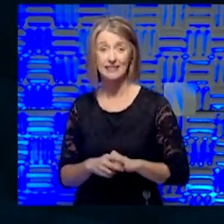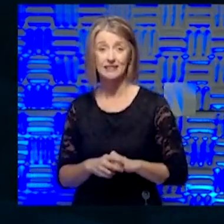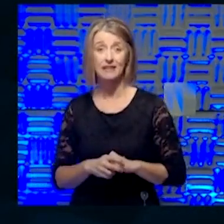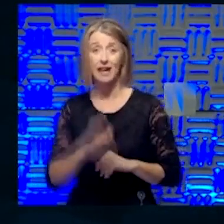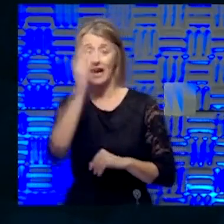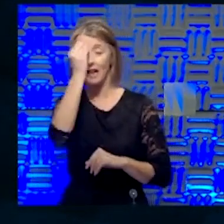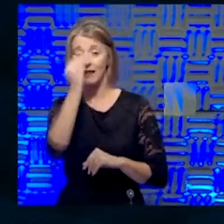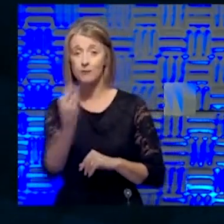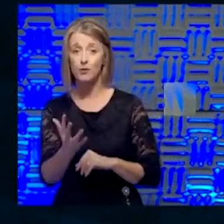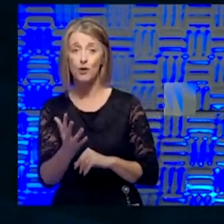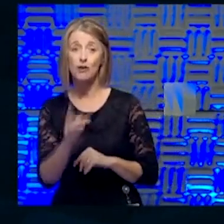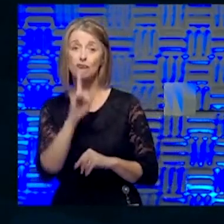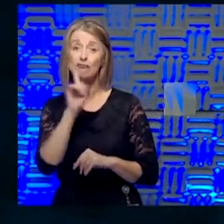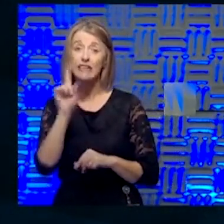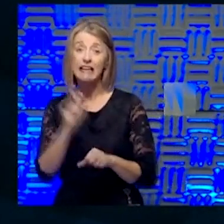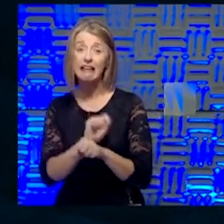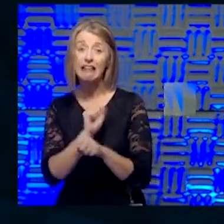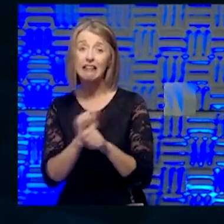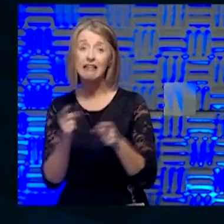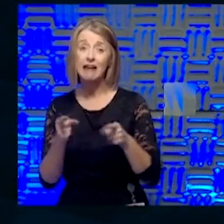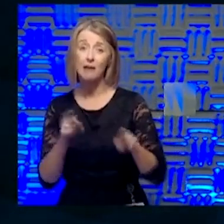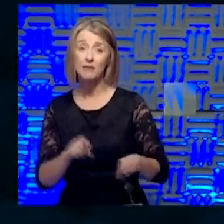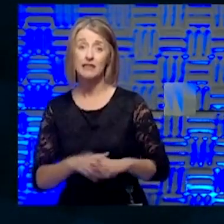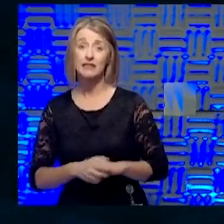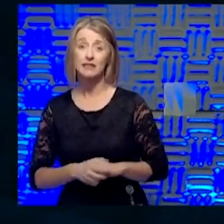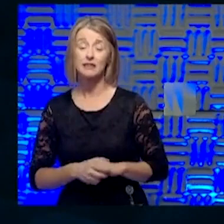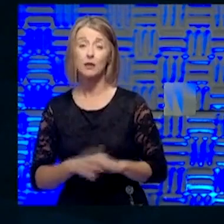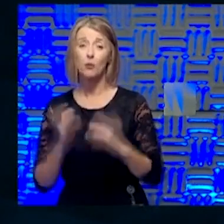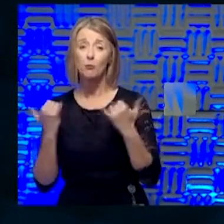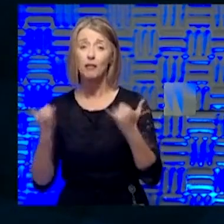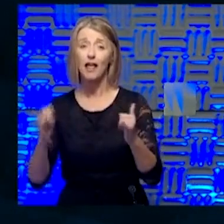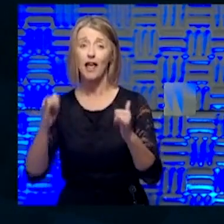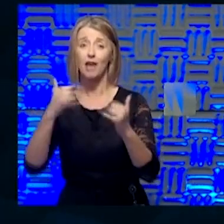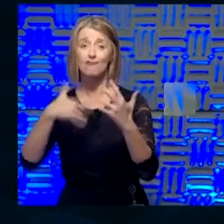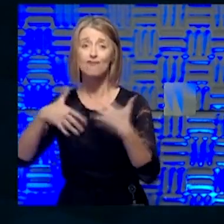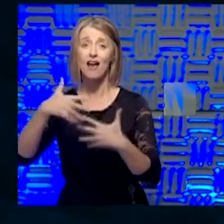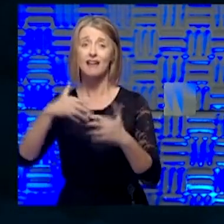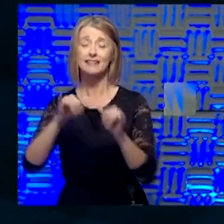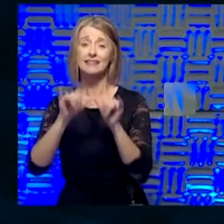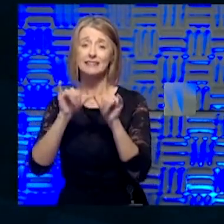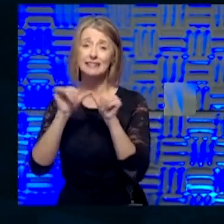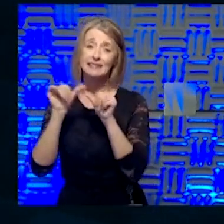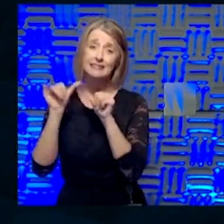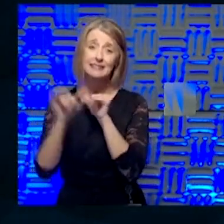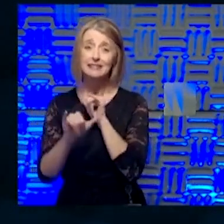know it's real. Don't play with it. Stay safe.